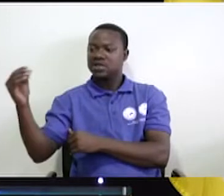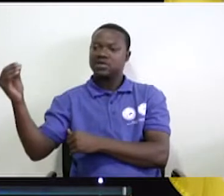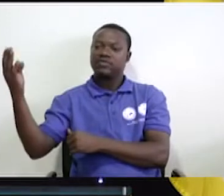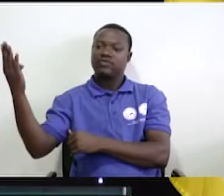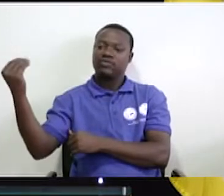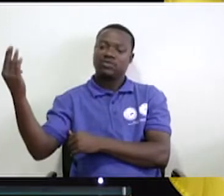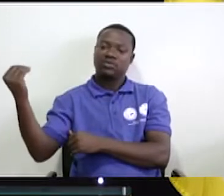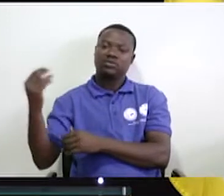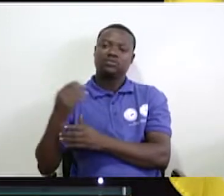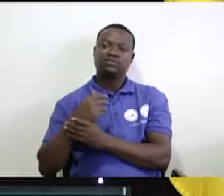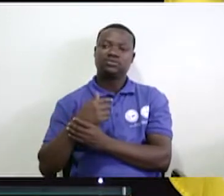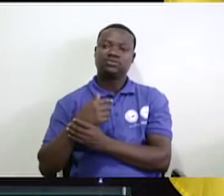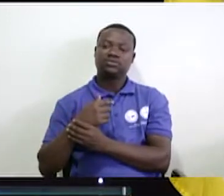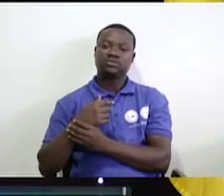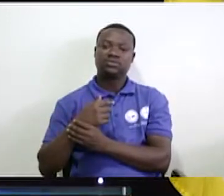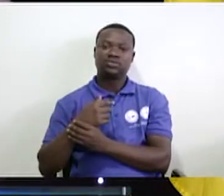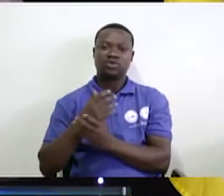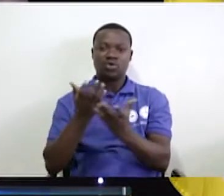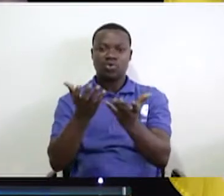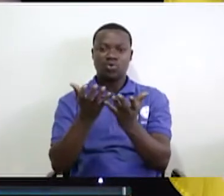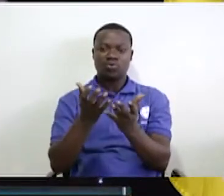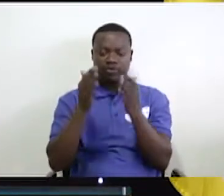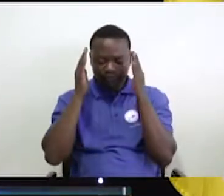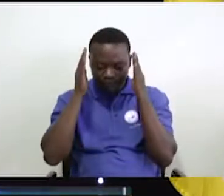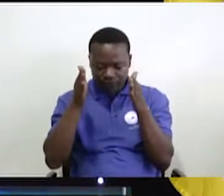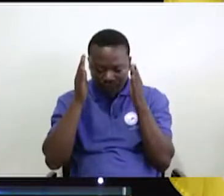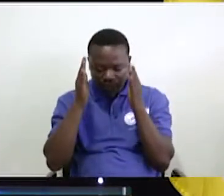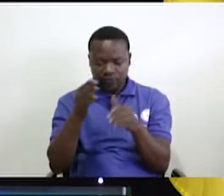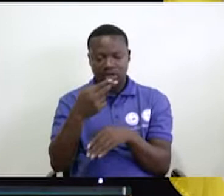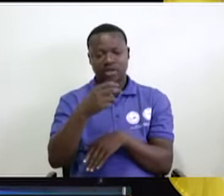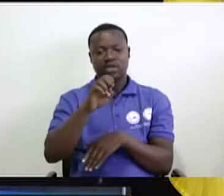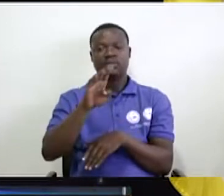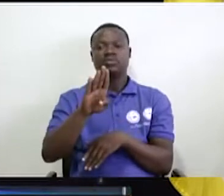13 and 14. I want you to pay close attention to this particular text.